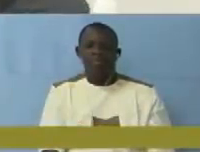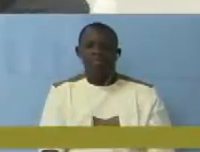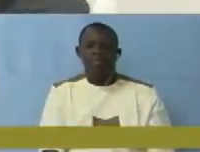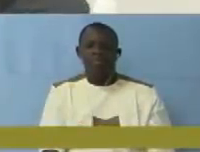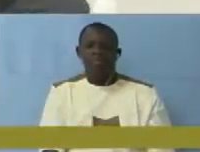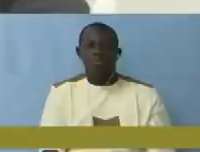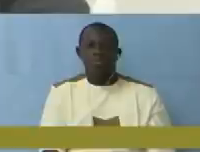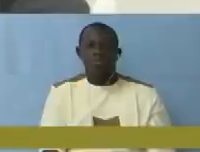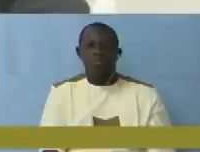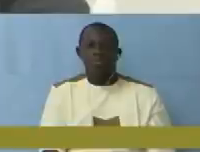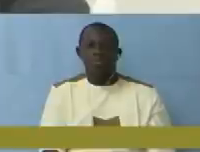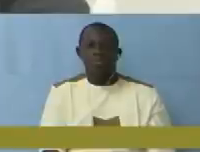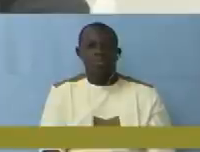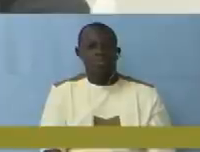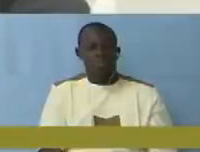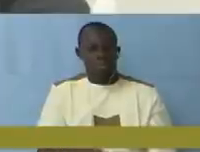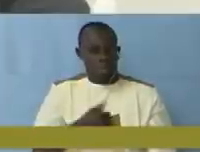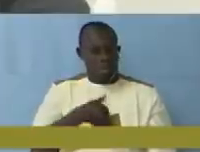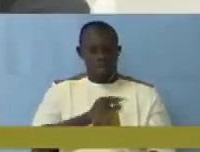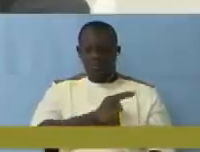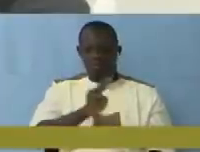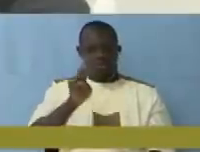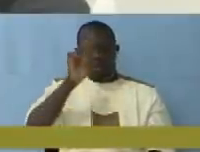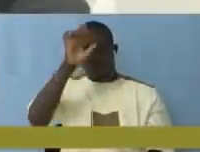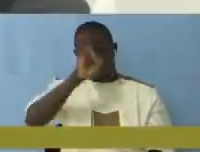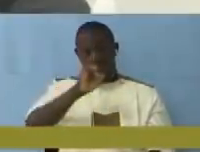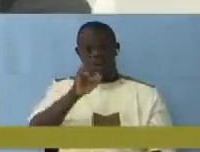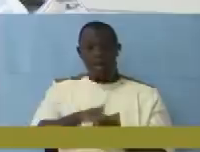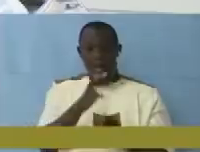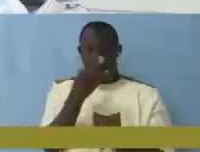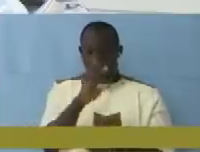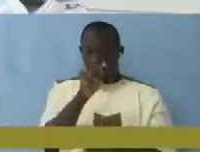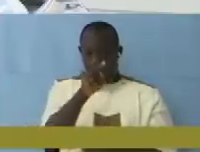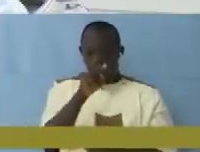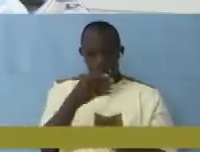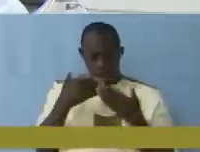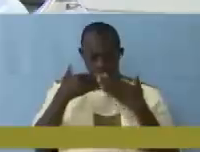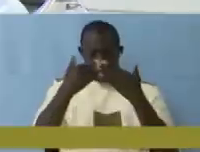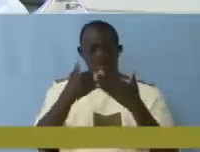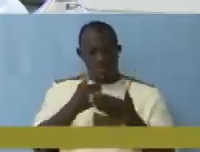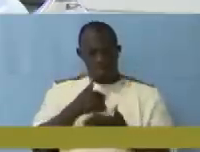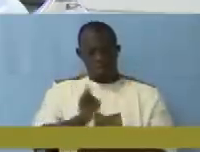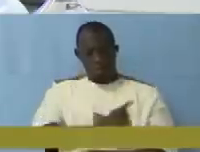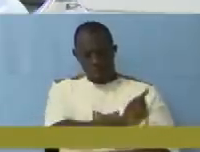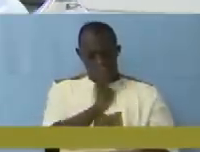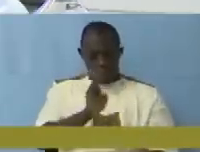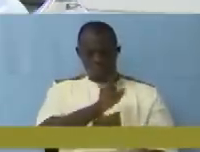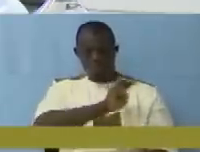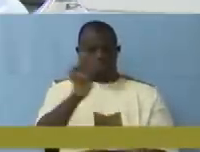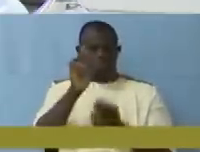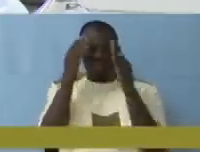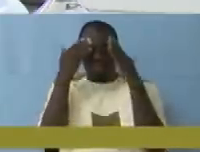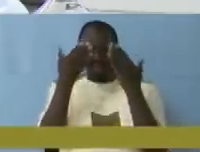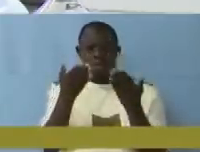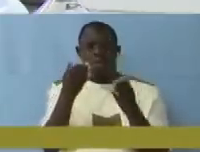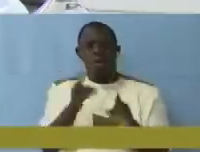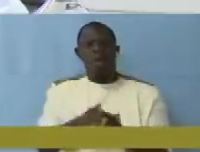don't understand you, because if you are telling me we don't know. No. I say you either did not